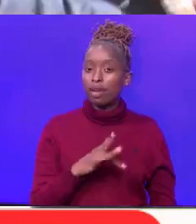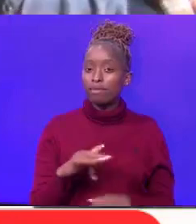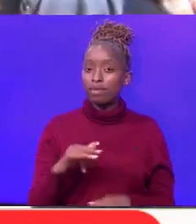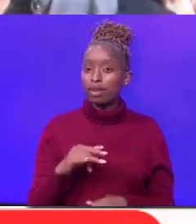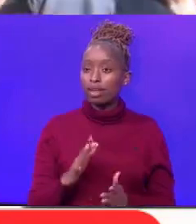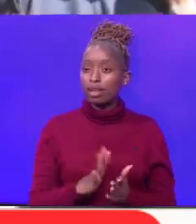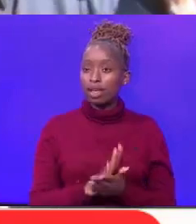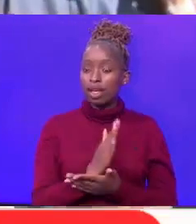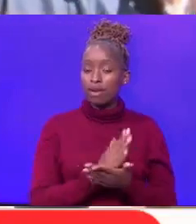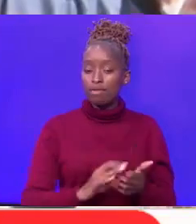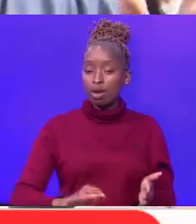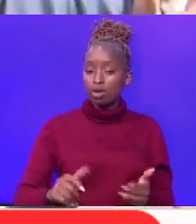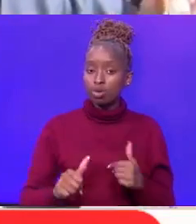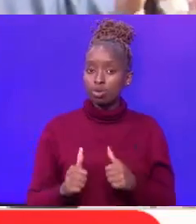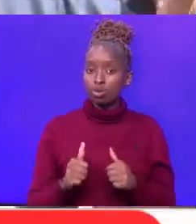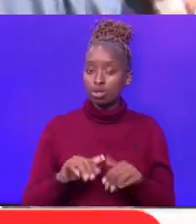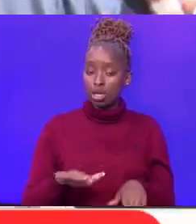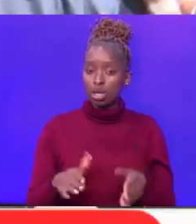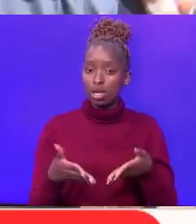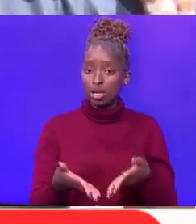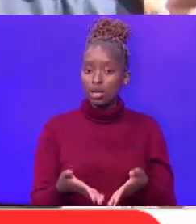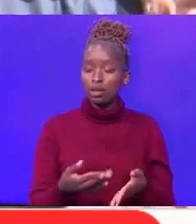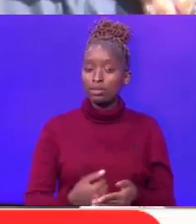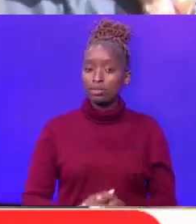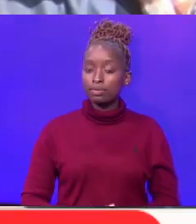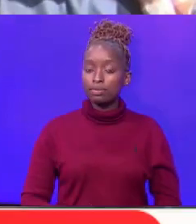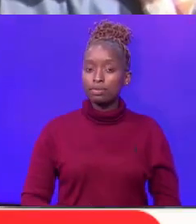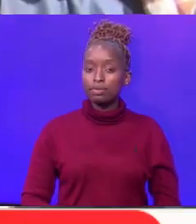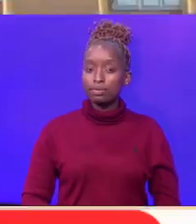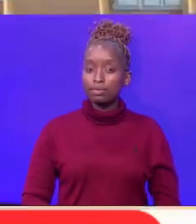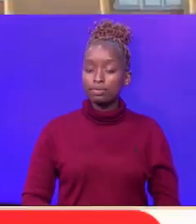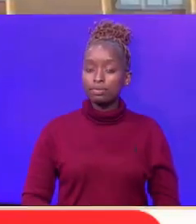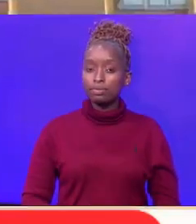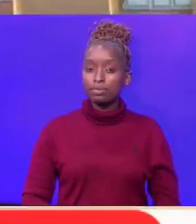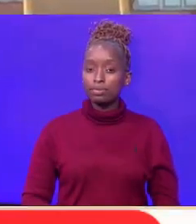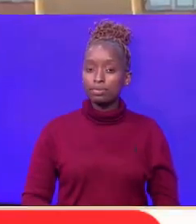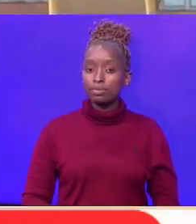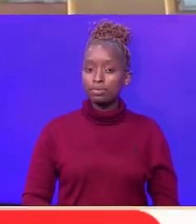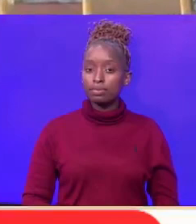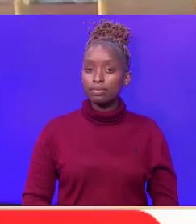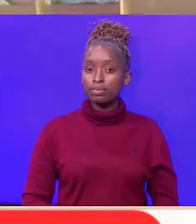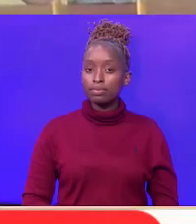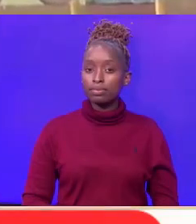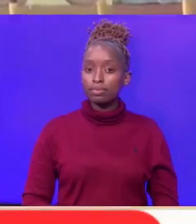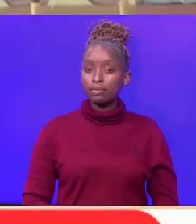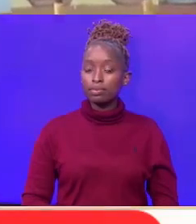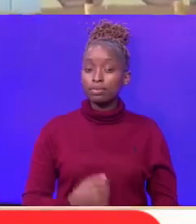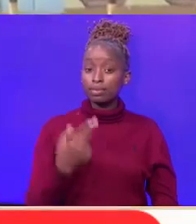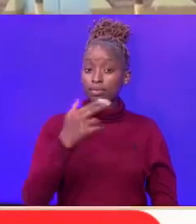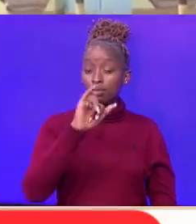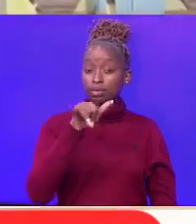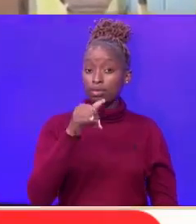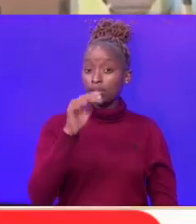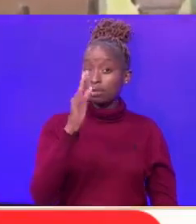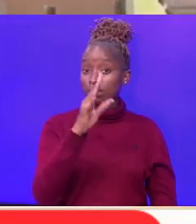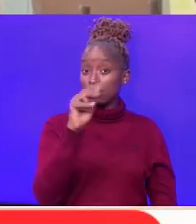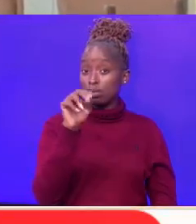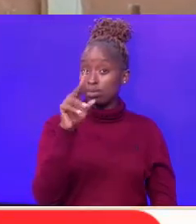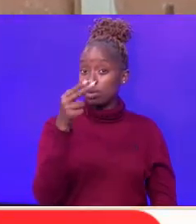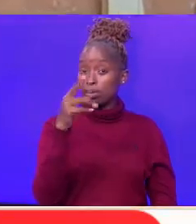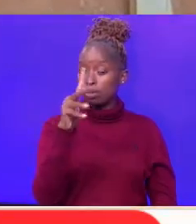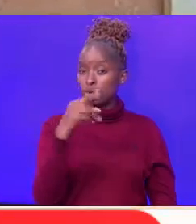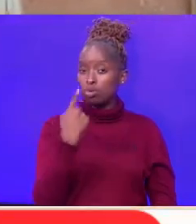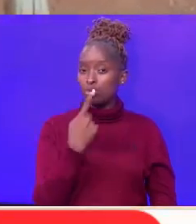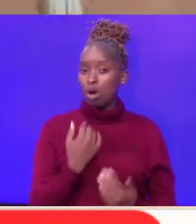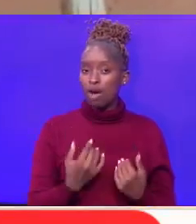committee ambayo iko hapa. So tumetumana chakula inakuja, tumetumana net inakuja. According to Haj Mohammed, an elder and businessman in